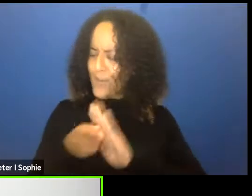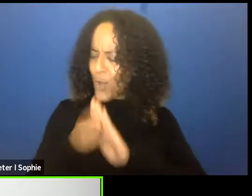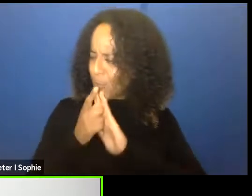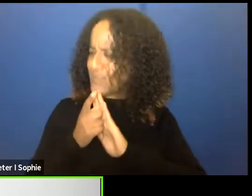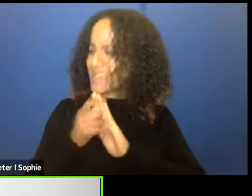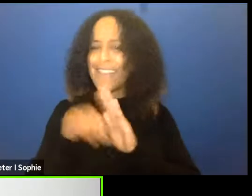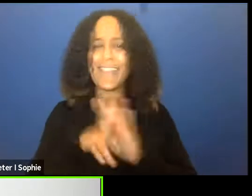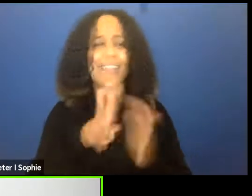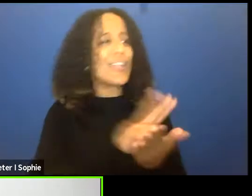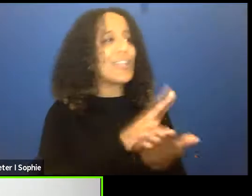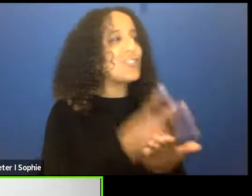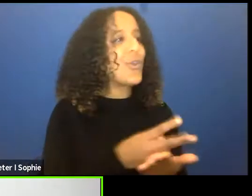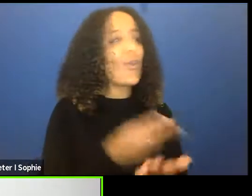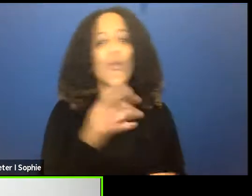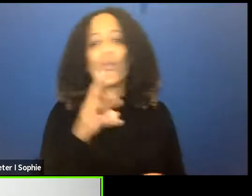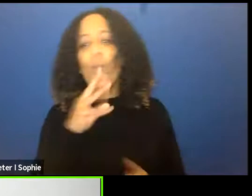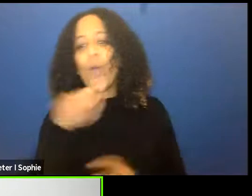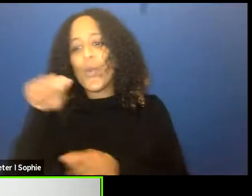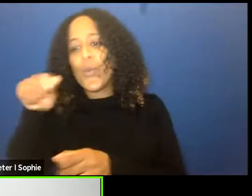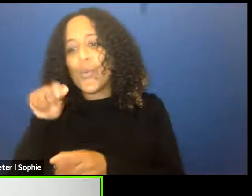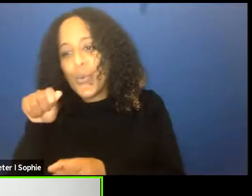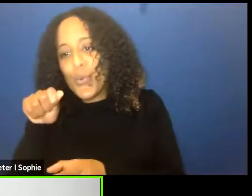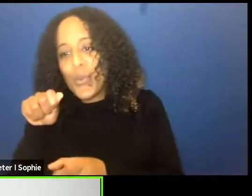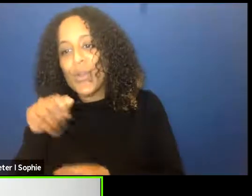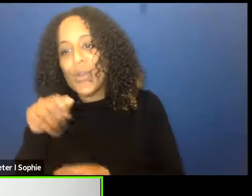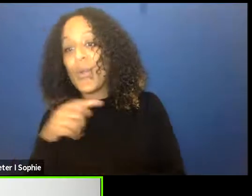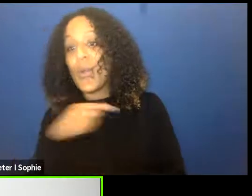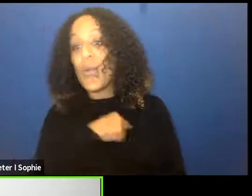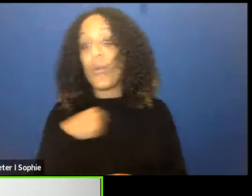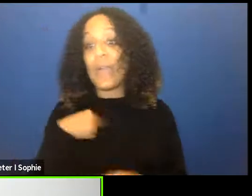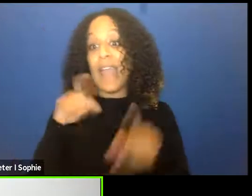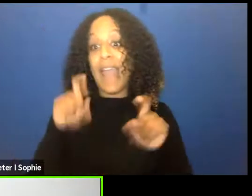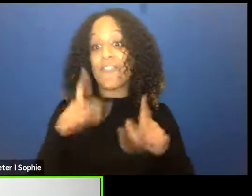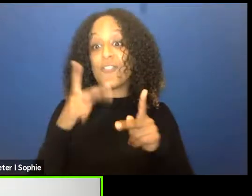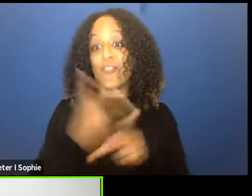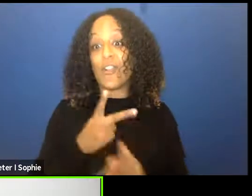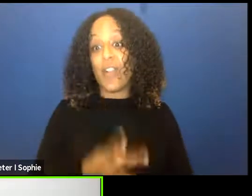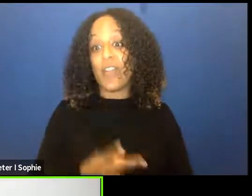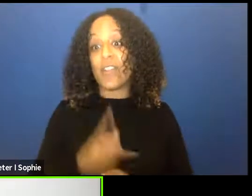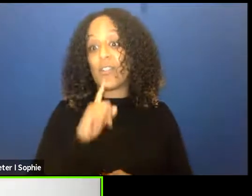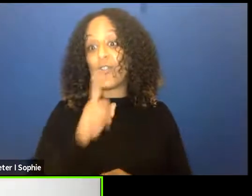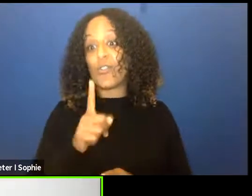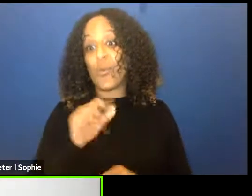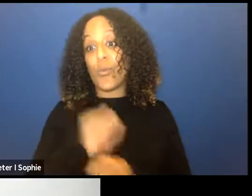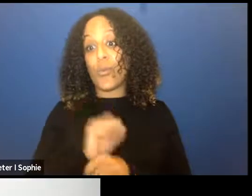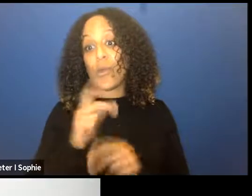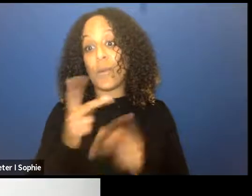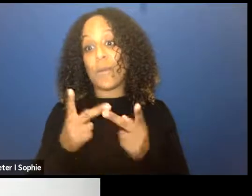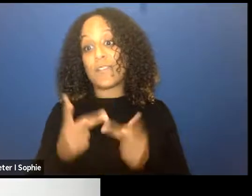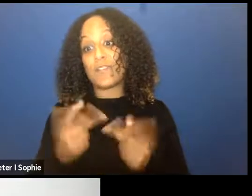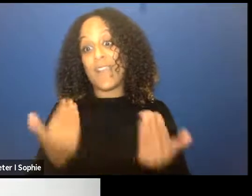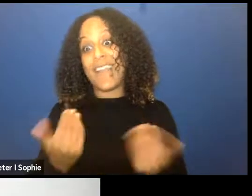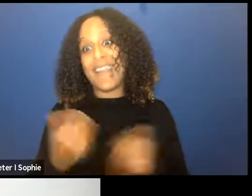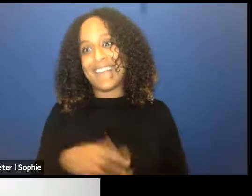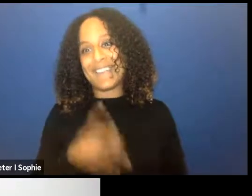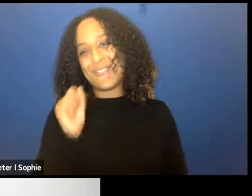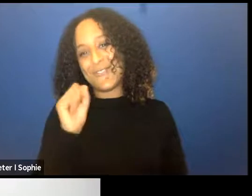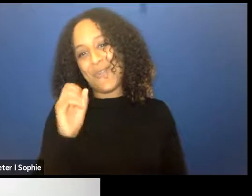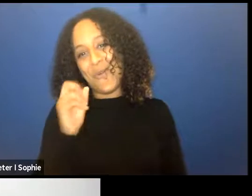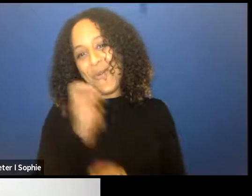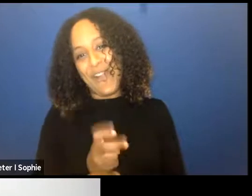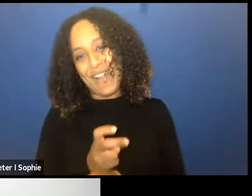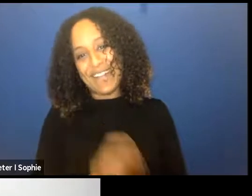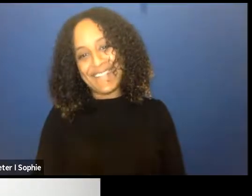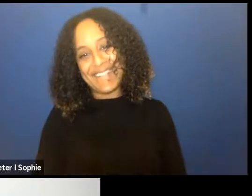in the kitchen or the water cooler near the water cooler that we have to figure out how to do in the remote workplace right now. Yes. Oh, it's so hard. It is.